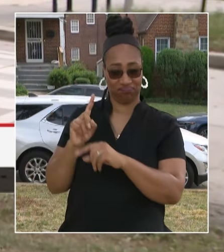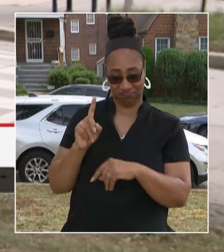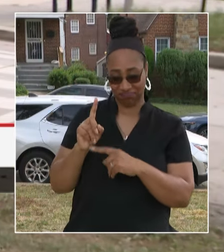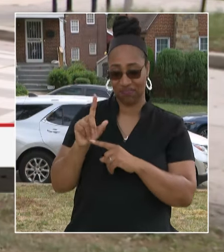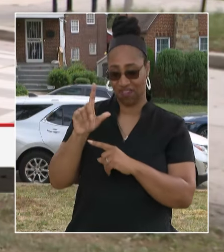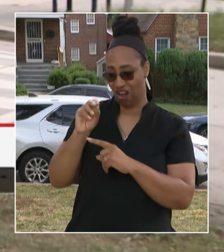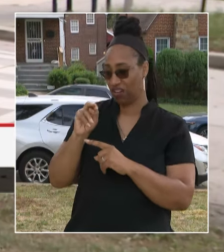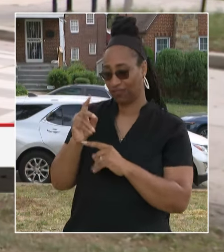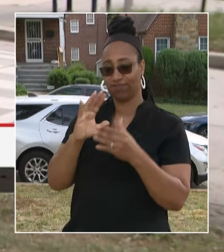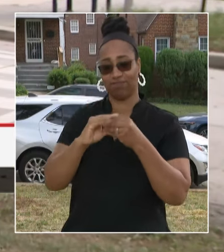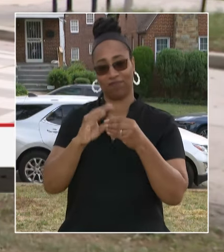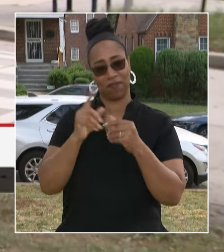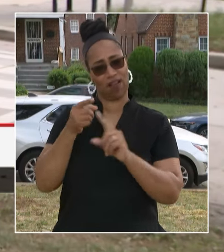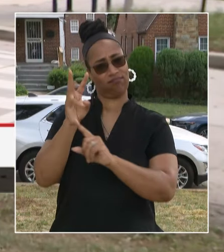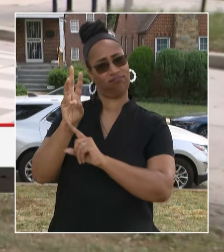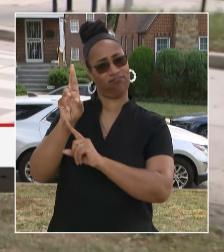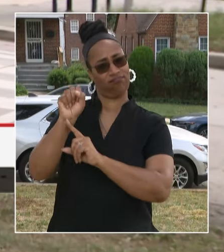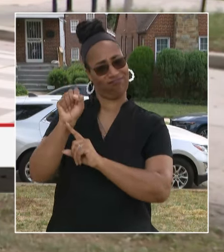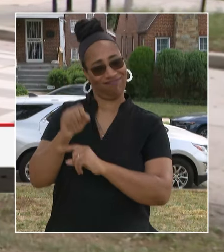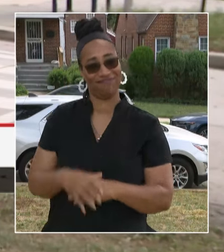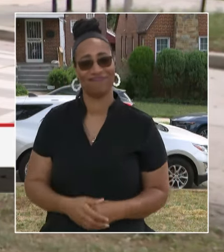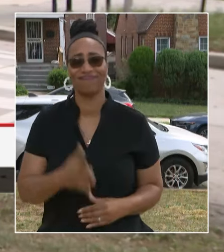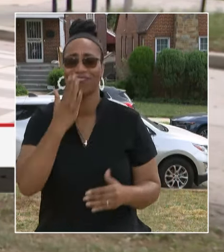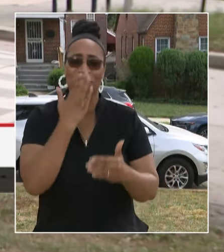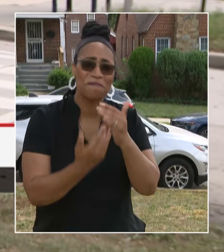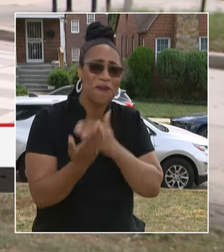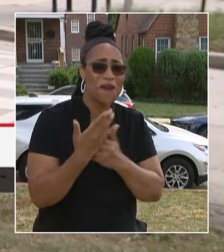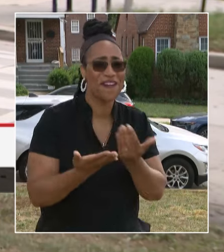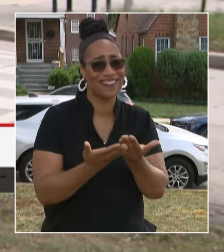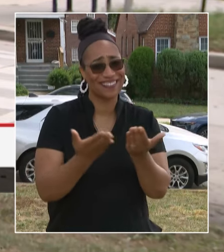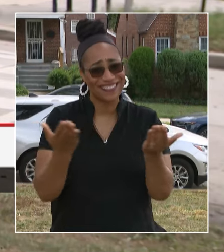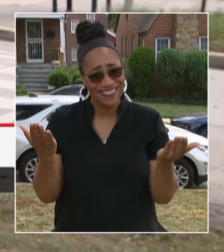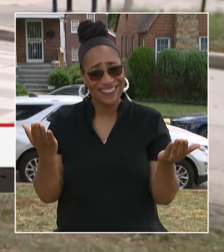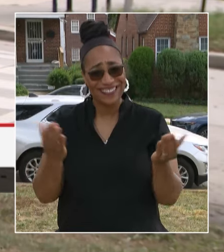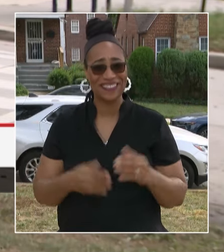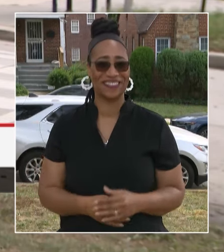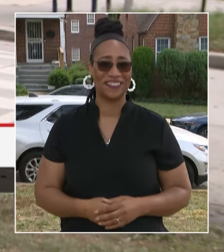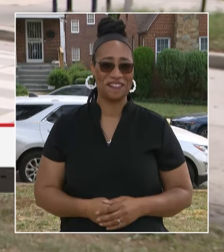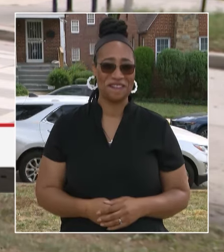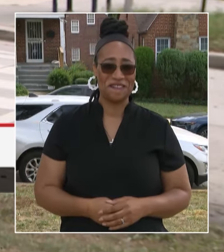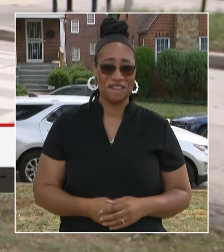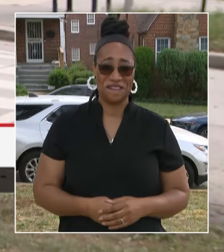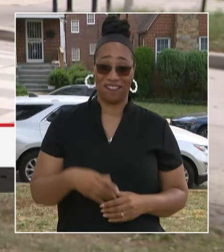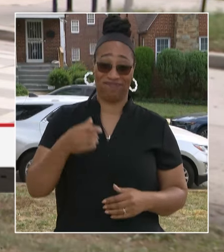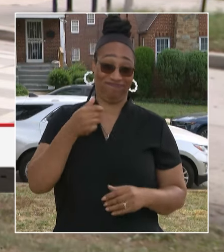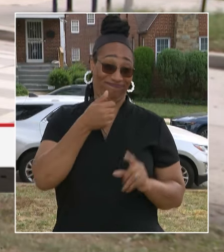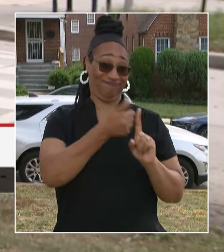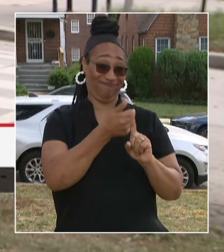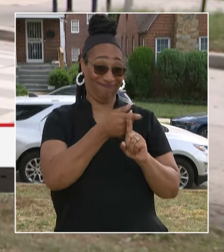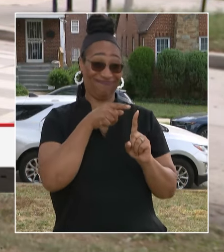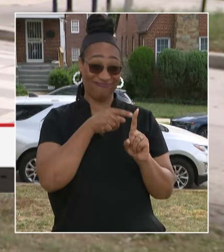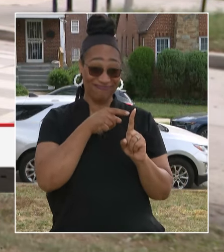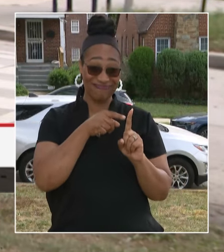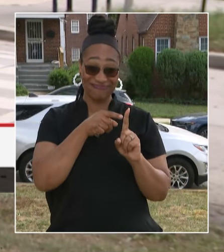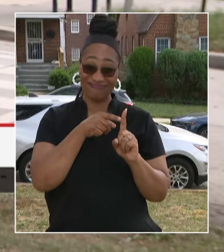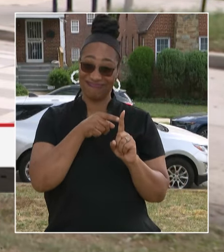William Ridley Spaulding was born June 15, 1924 in Hallsborough, North Carolina. At 16, he moved to the